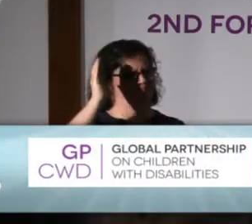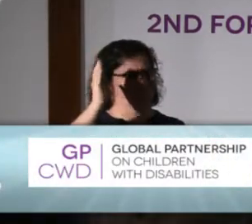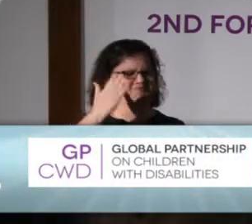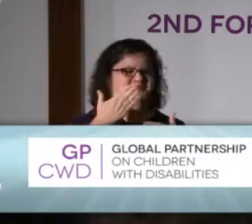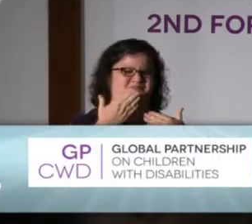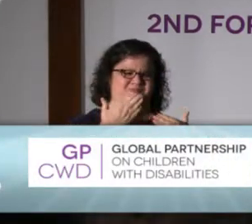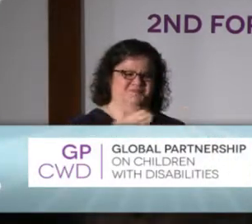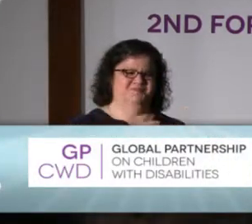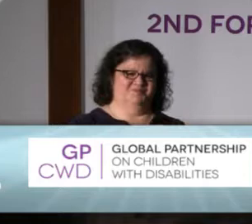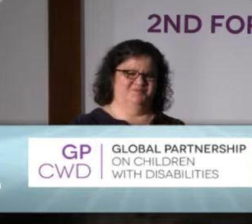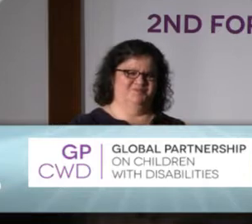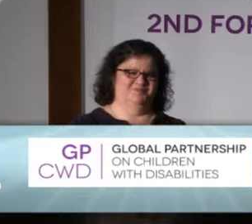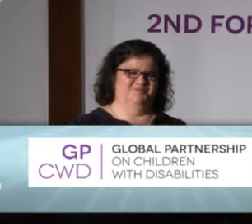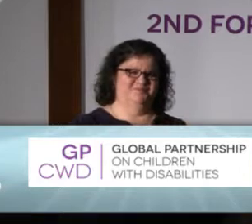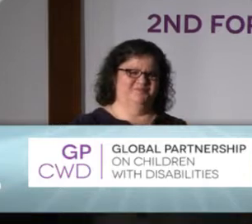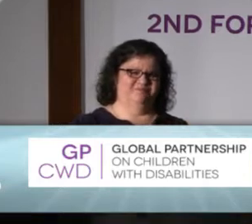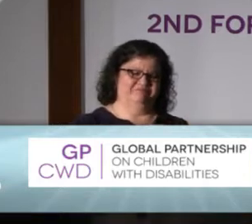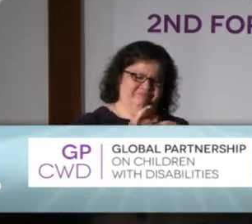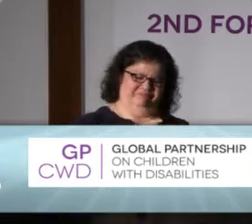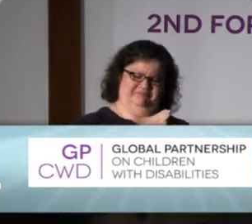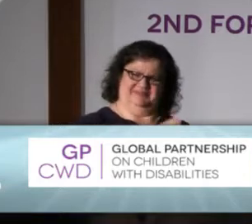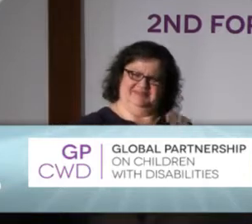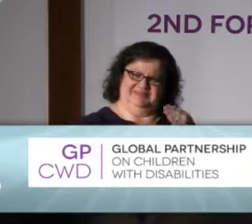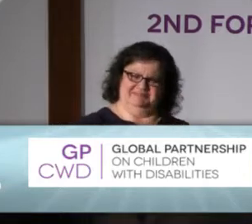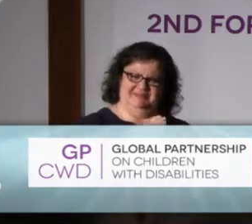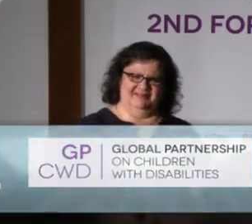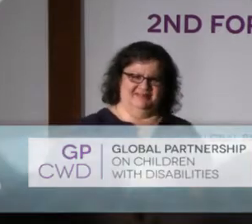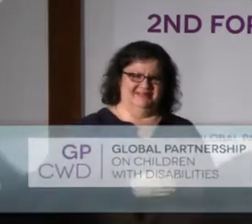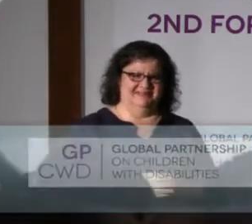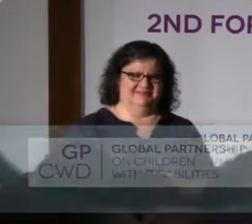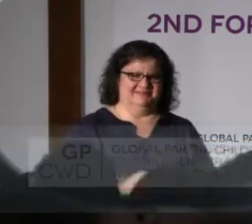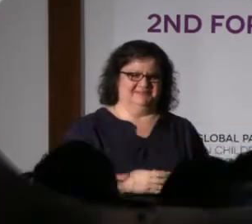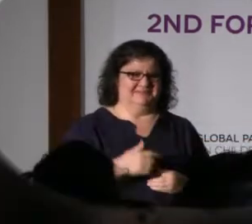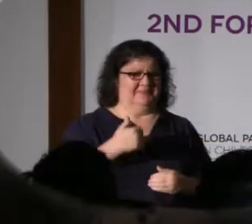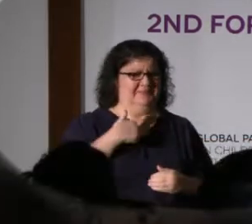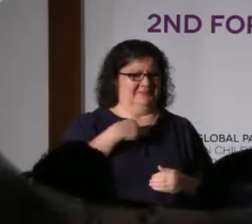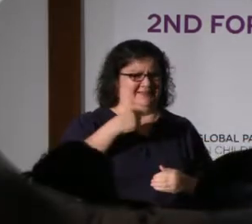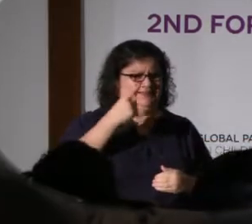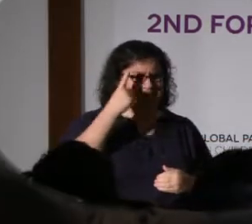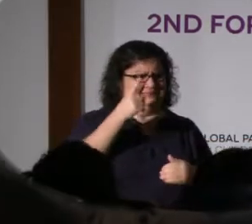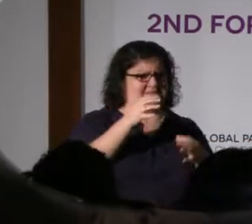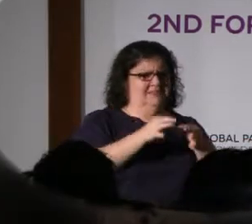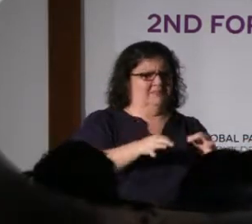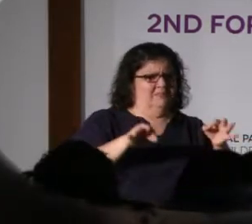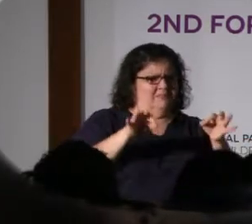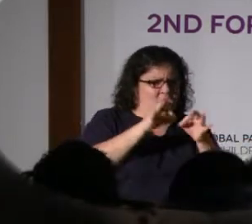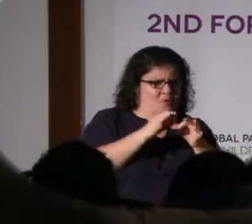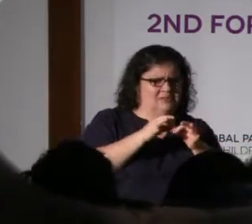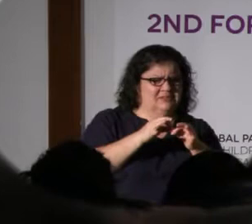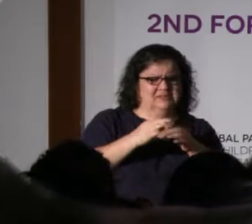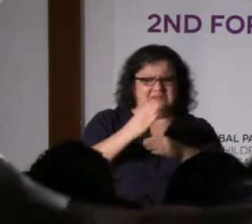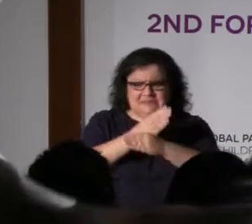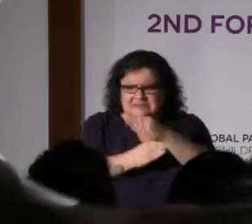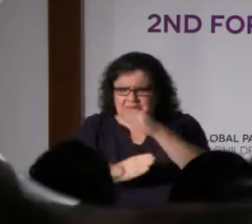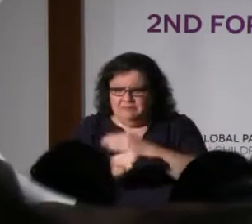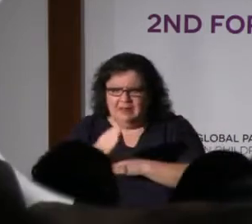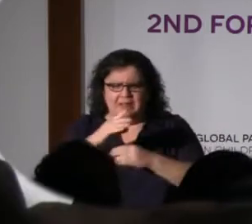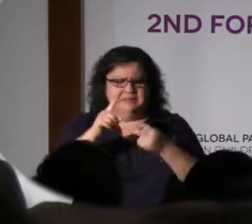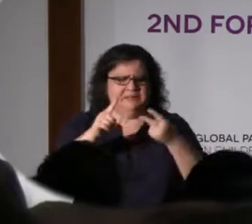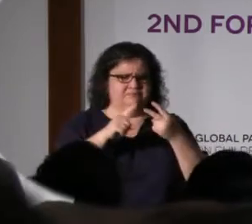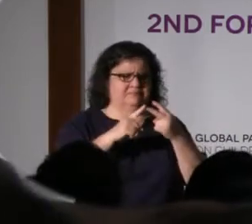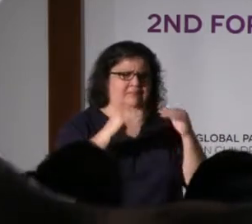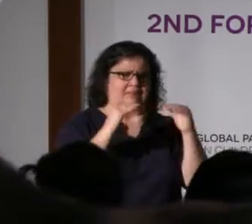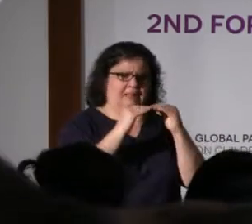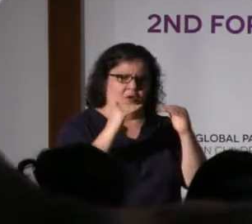disability, equality, and our future development goals. Yesterday, I had this